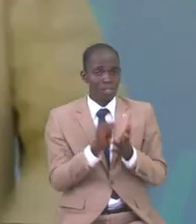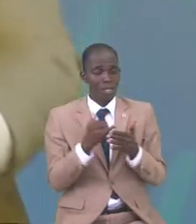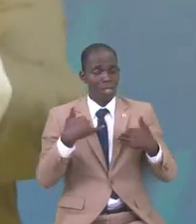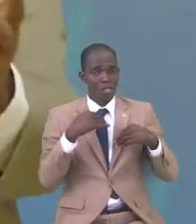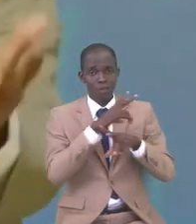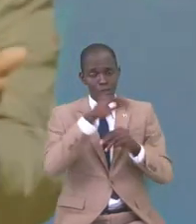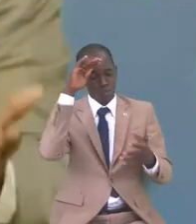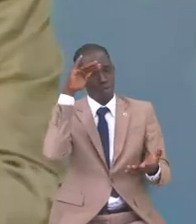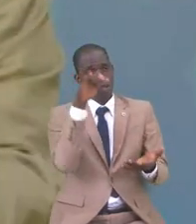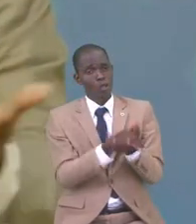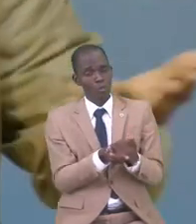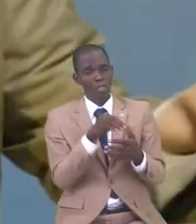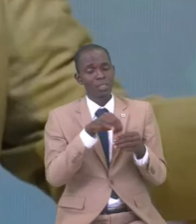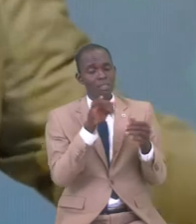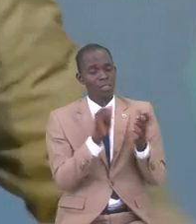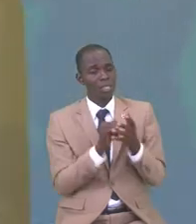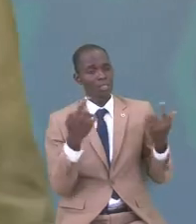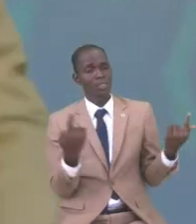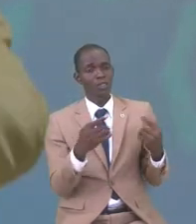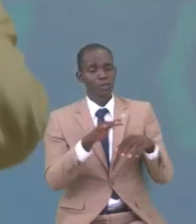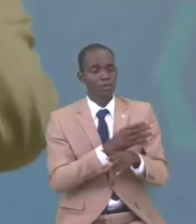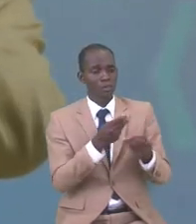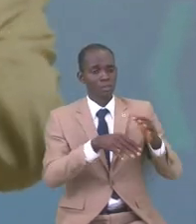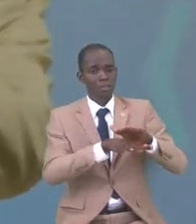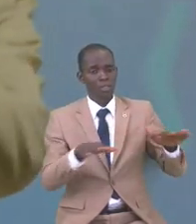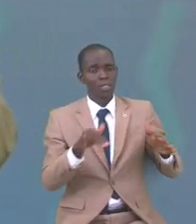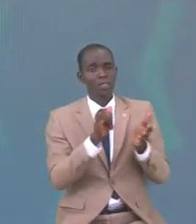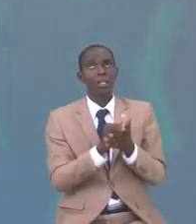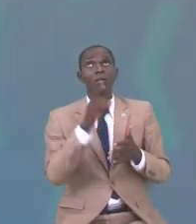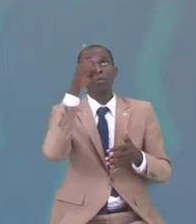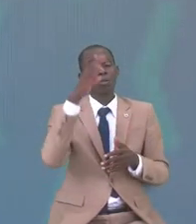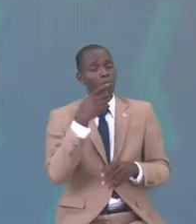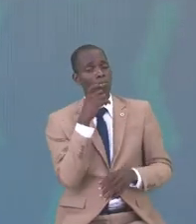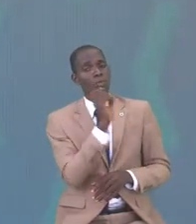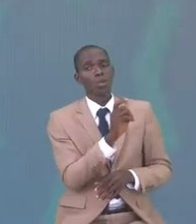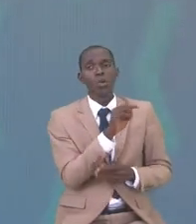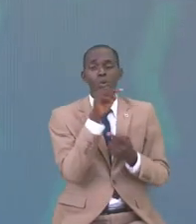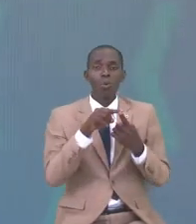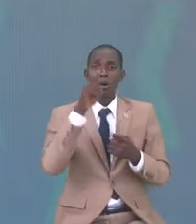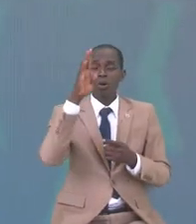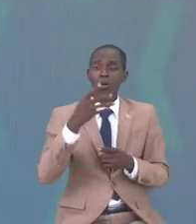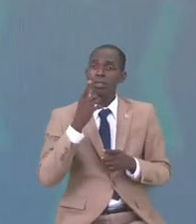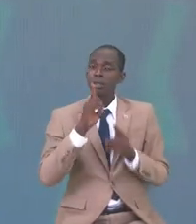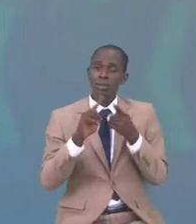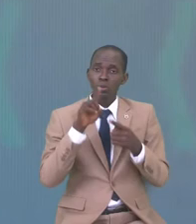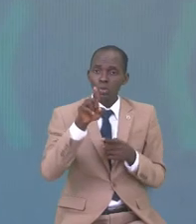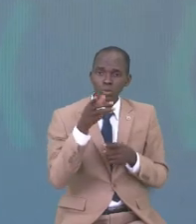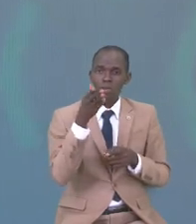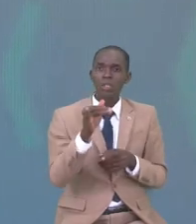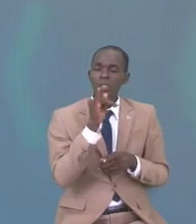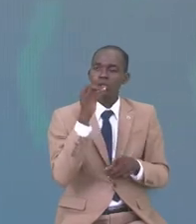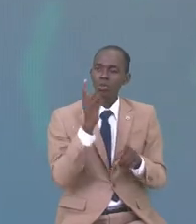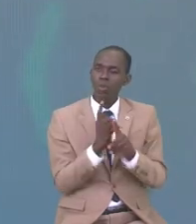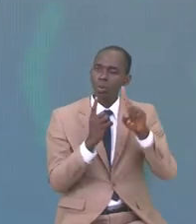community that God said he has commanded. When God speaks to you, there is but one thing to